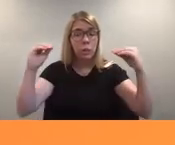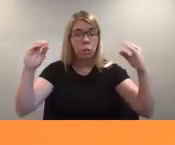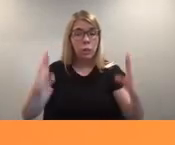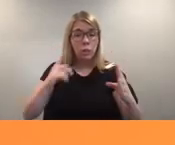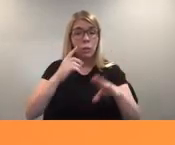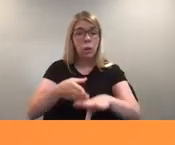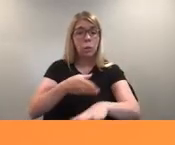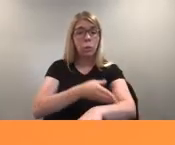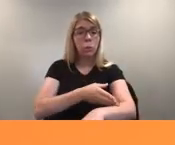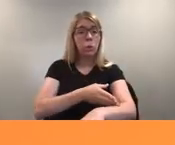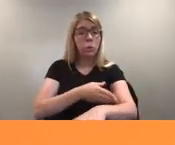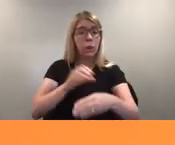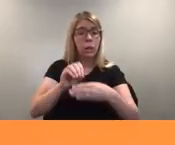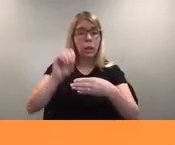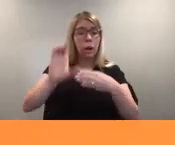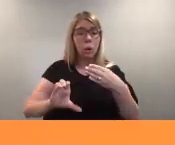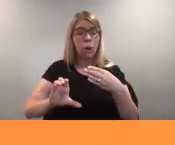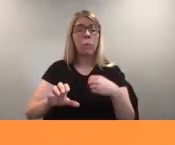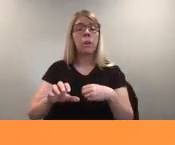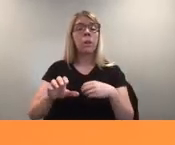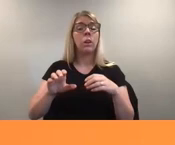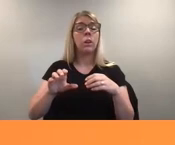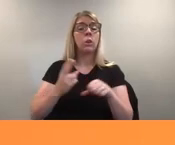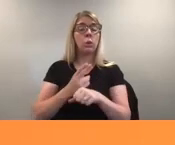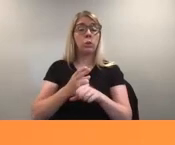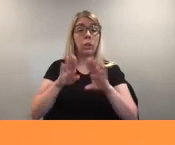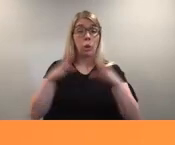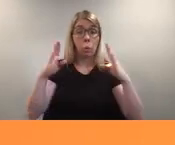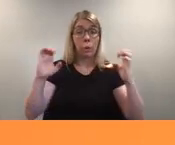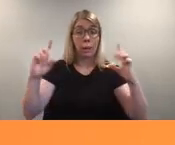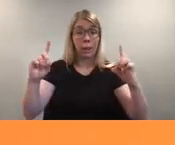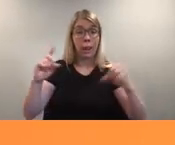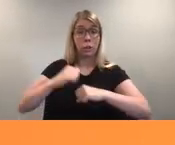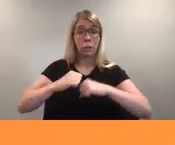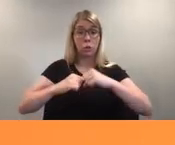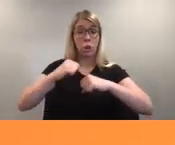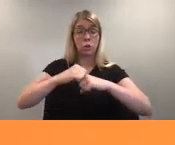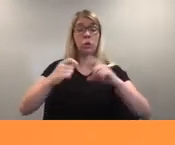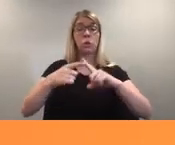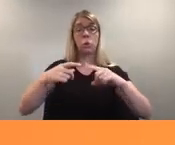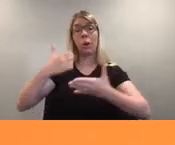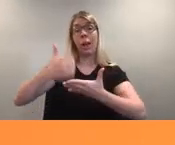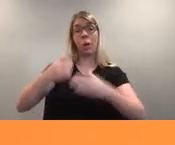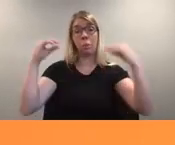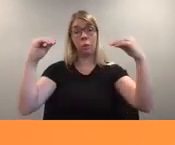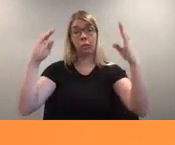but using open ed structure to help them build. Love that. And we're going to talk later about an